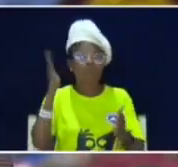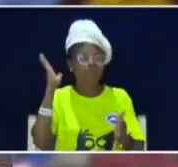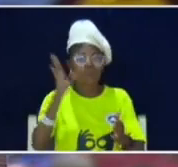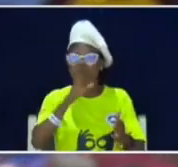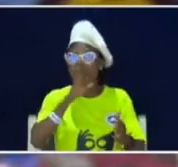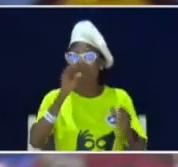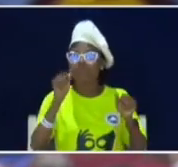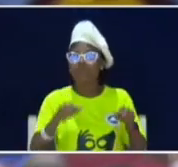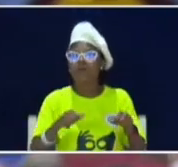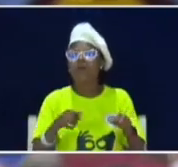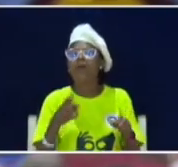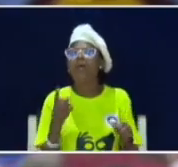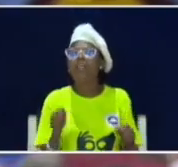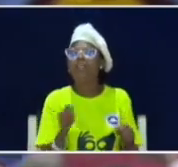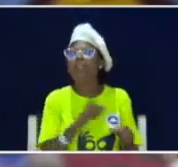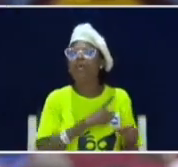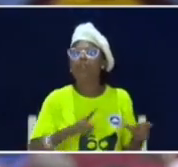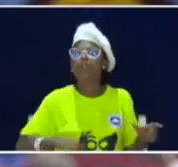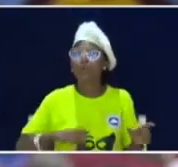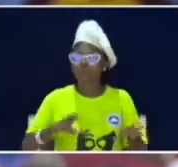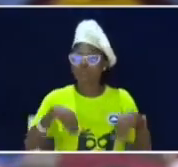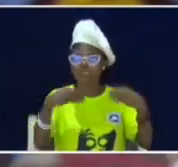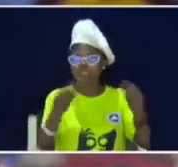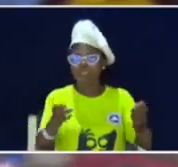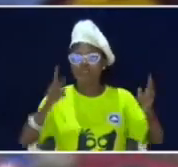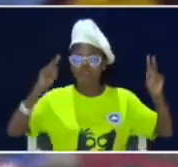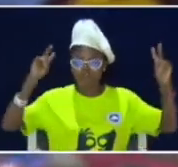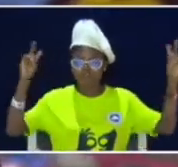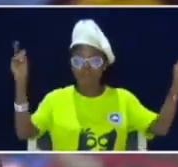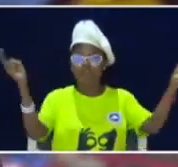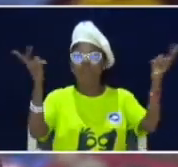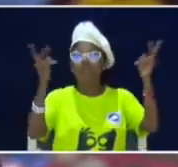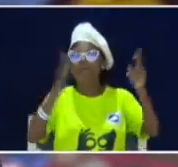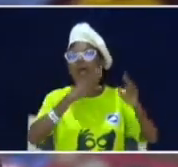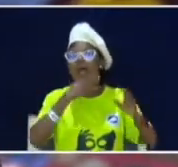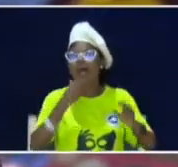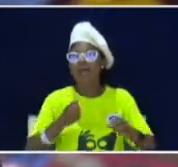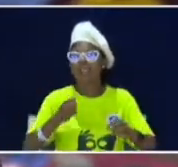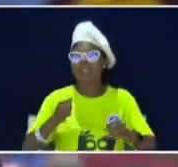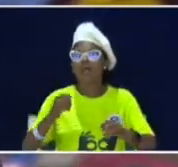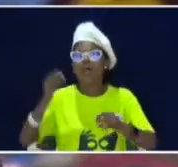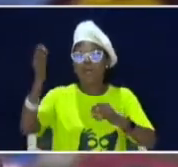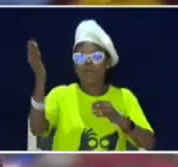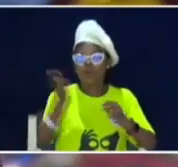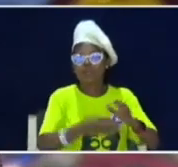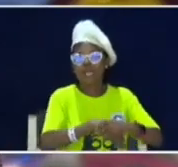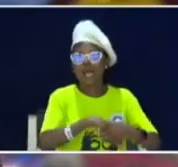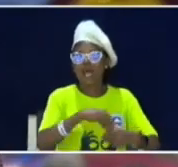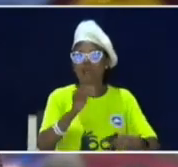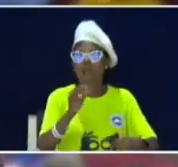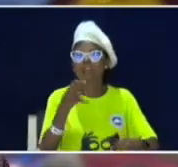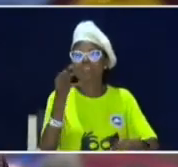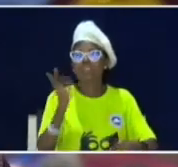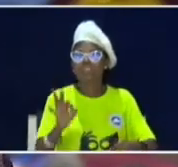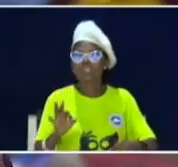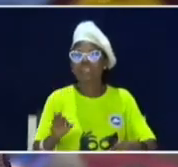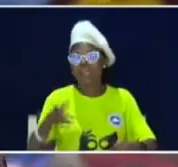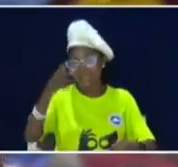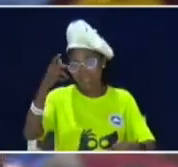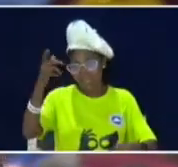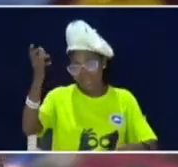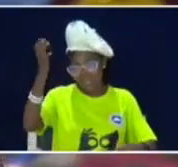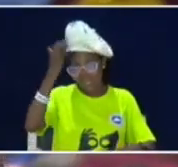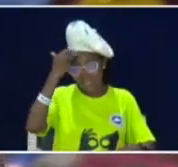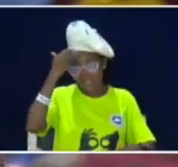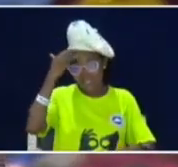The Lord granted David victory and brought down the head of Goliath, the captain of the Philistine. Let Jesus carry you so that he